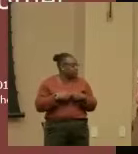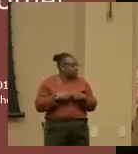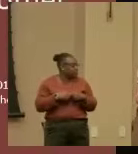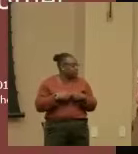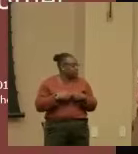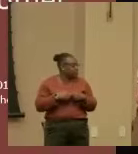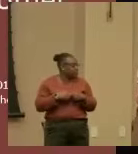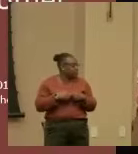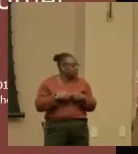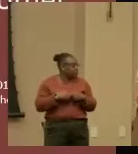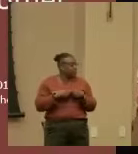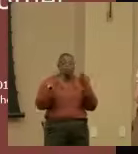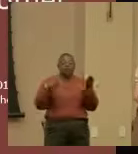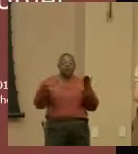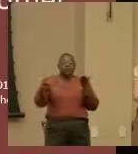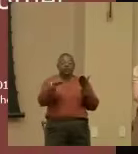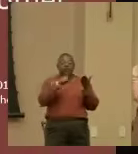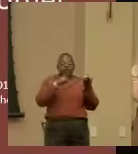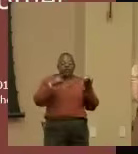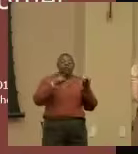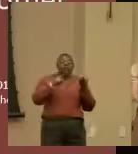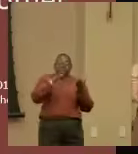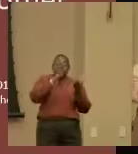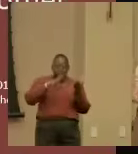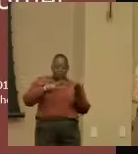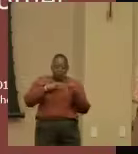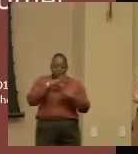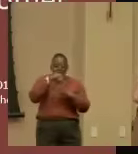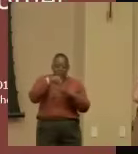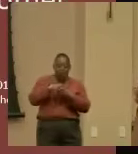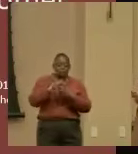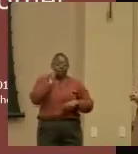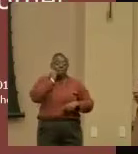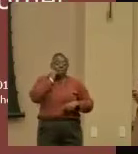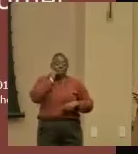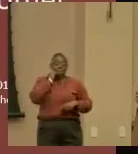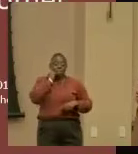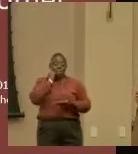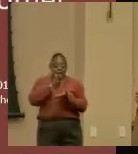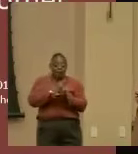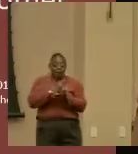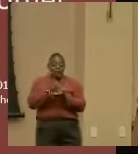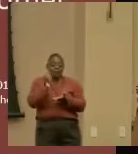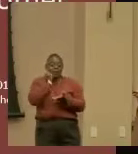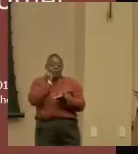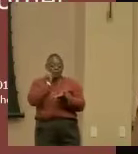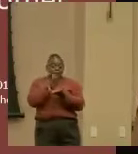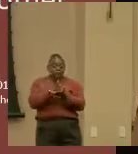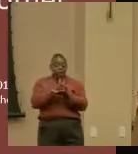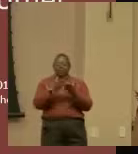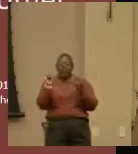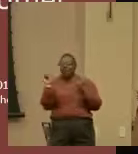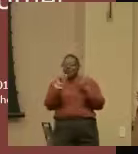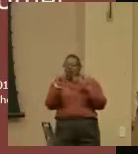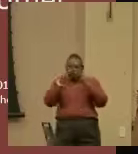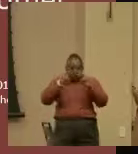Let's move on to menopause and lupus. This is a very important topic that is also understudied. I went deep into the